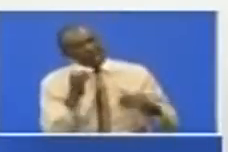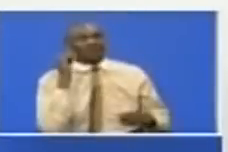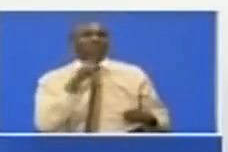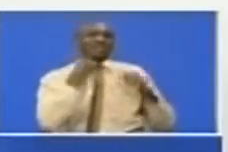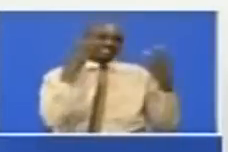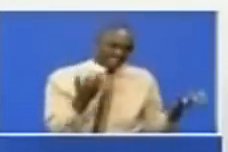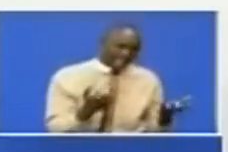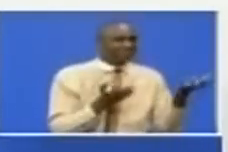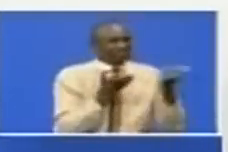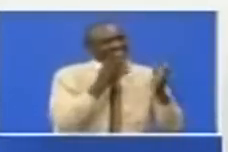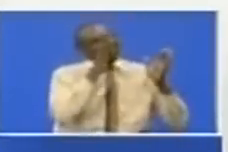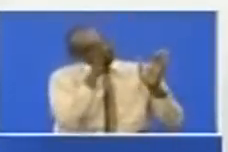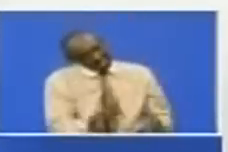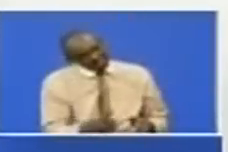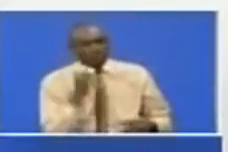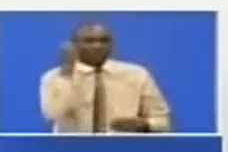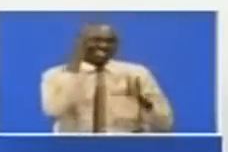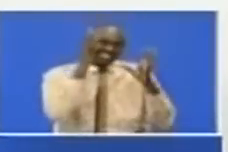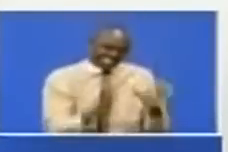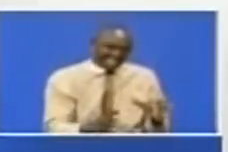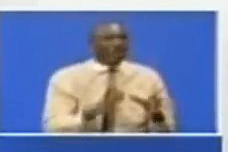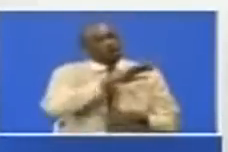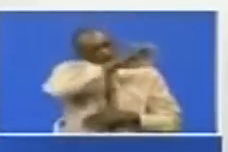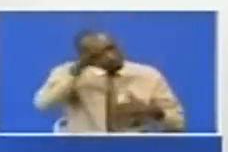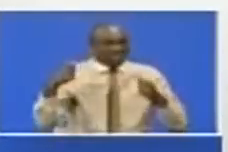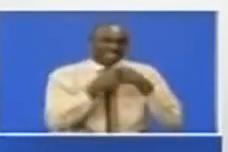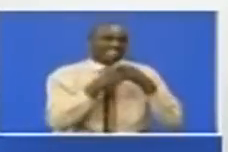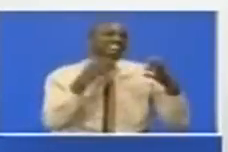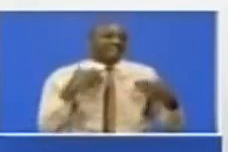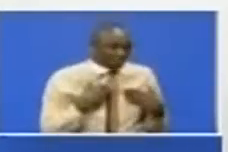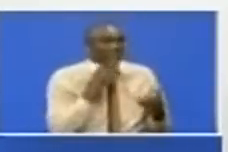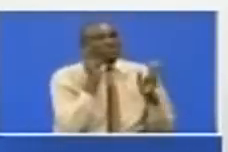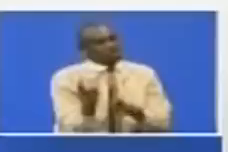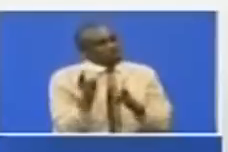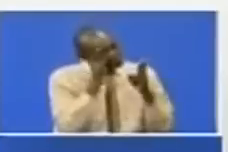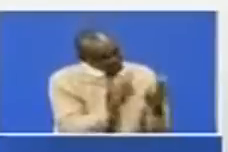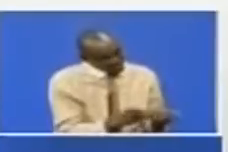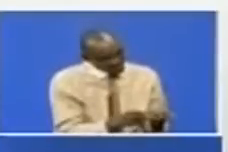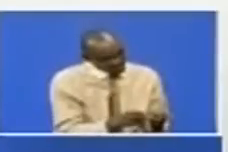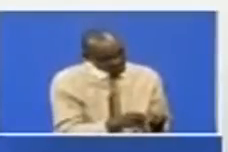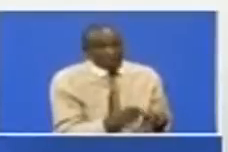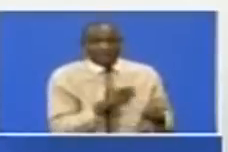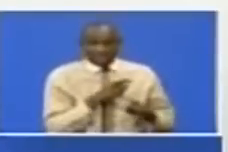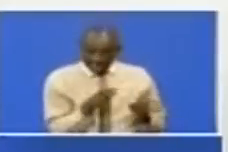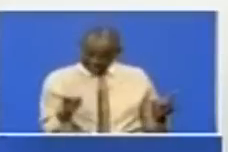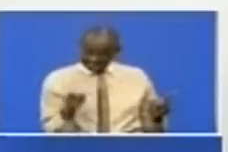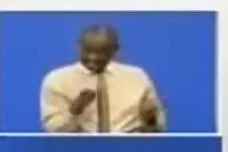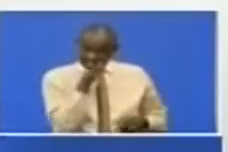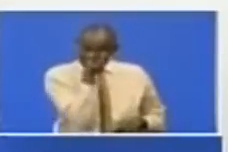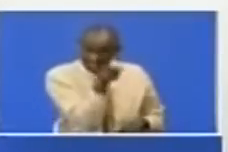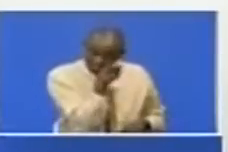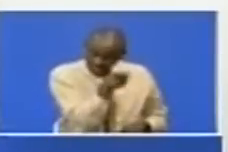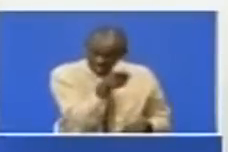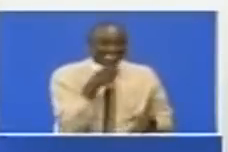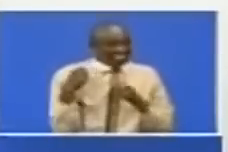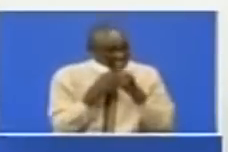a businessman, a politician, everyone will face challenges. So there are those challenges that we face, mm-hmm. but in the midst of